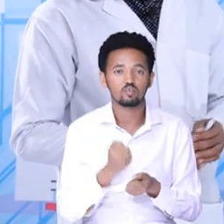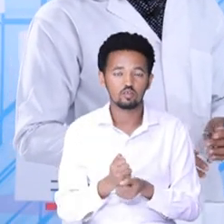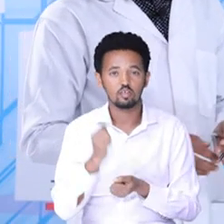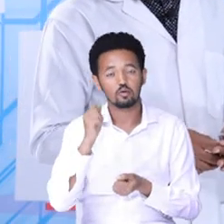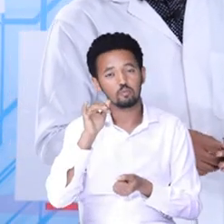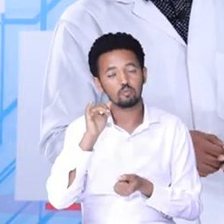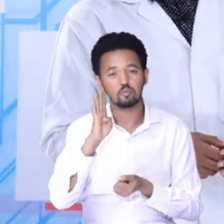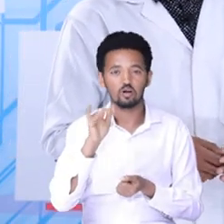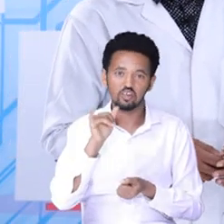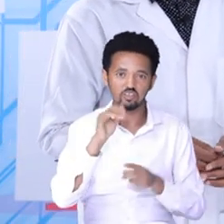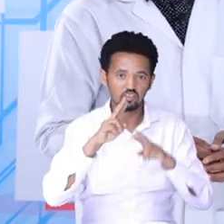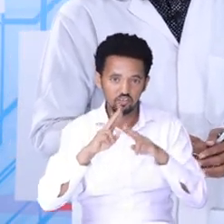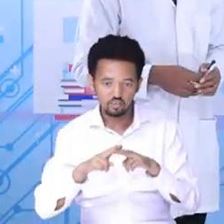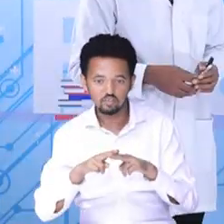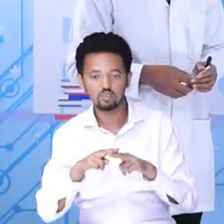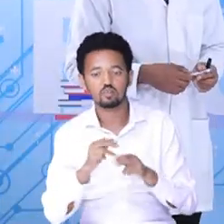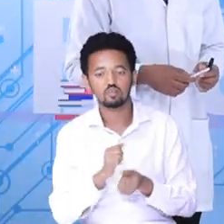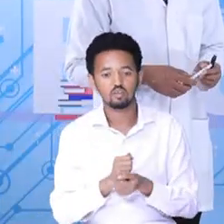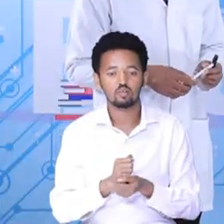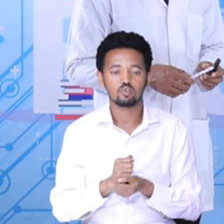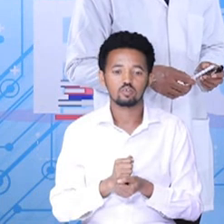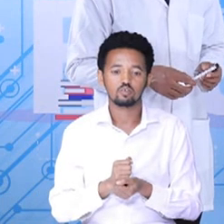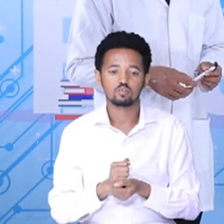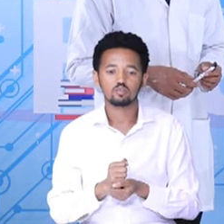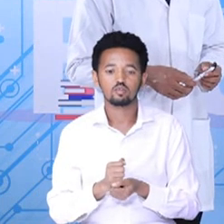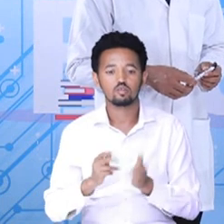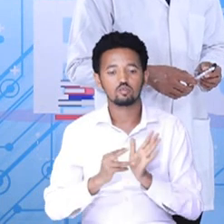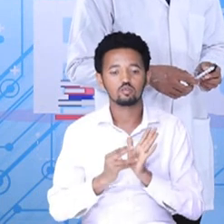by settling in the permanent locations.